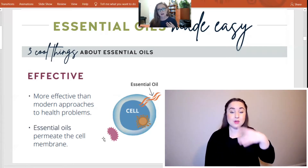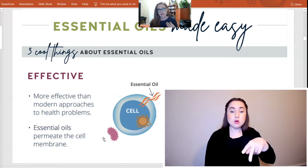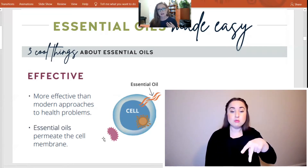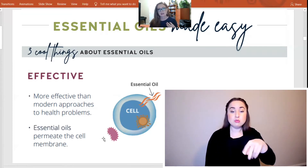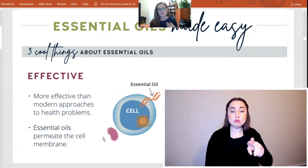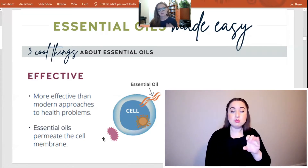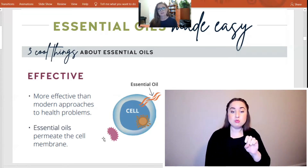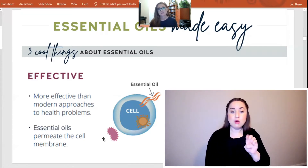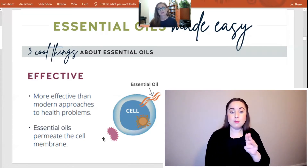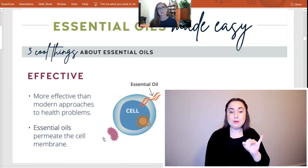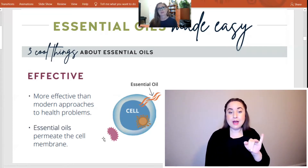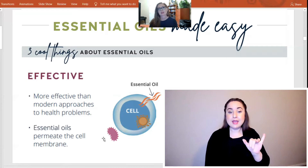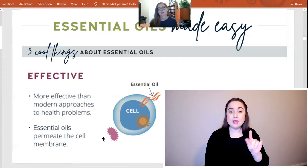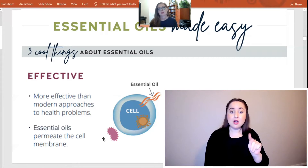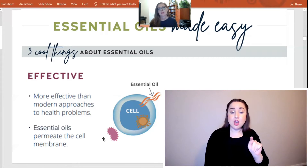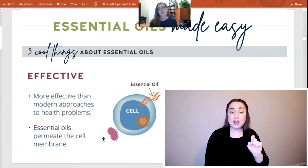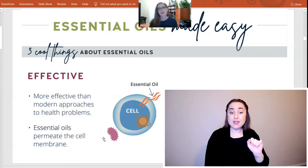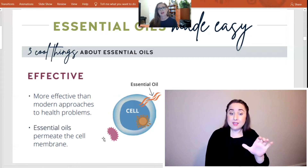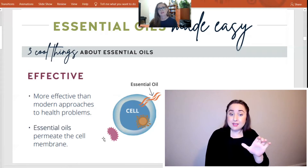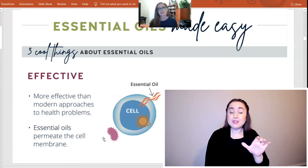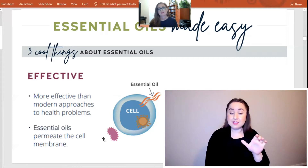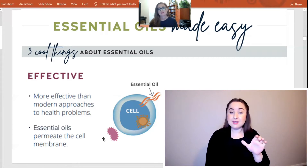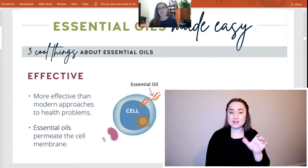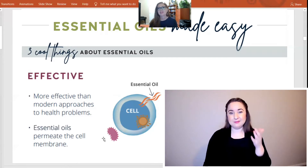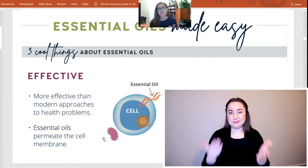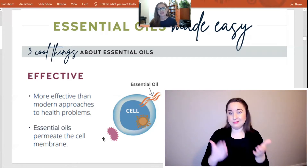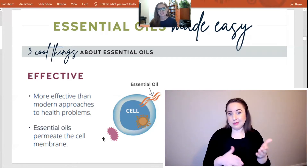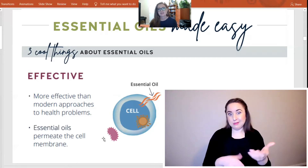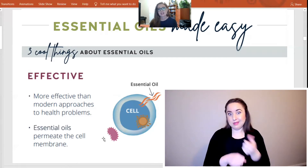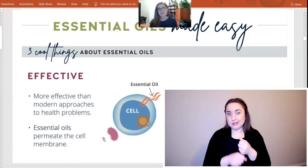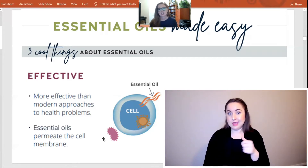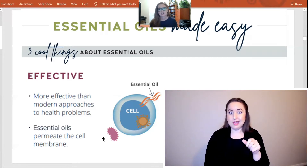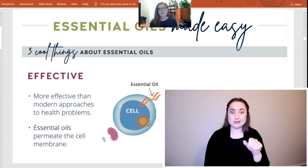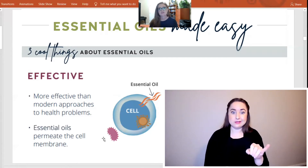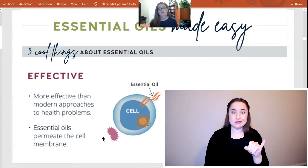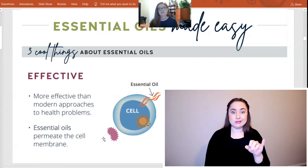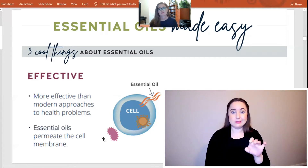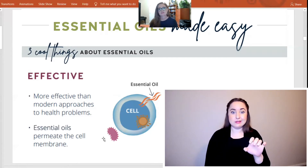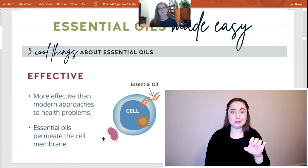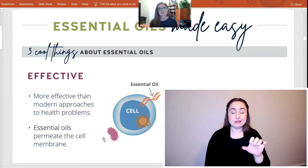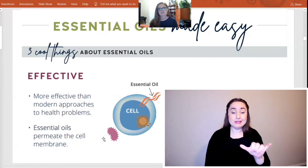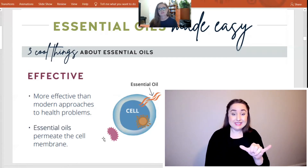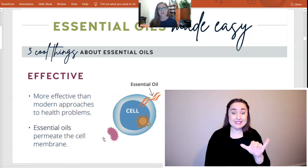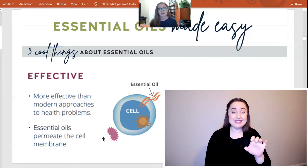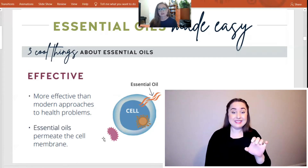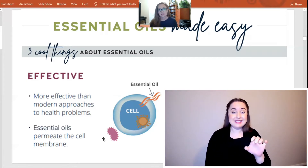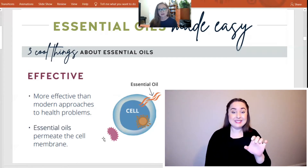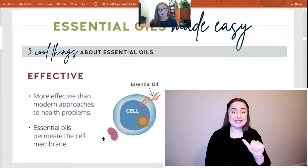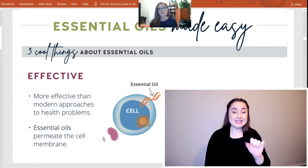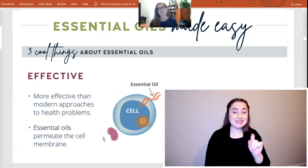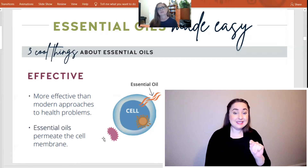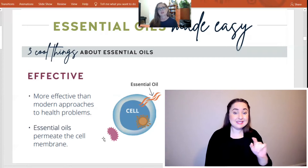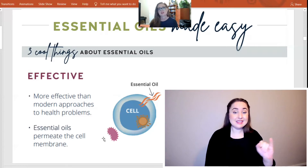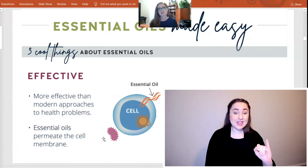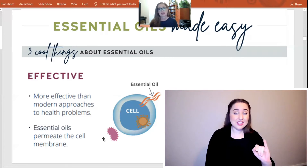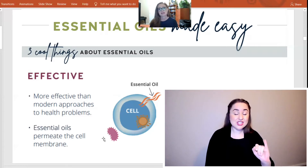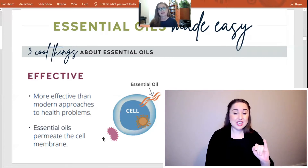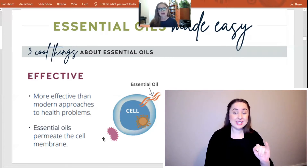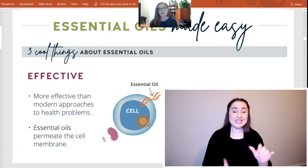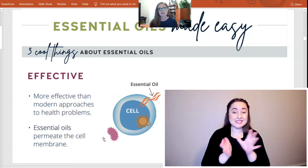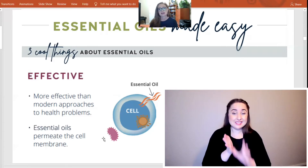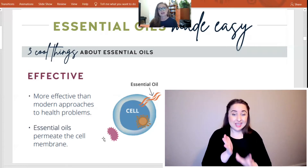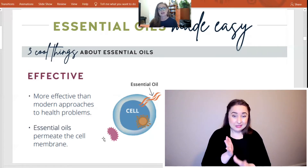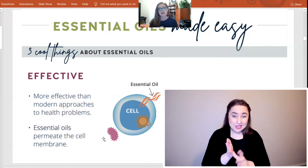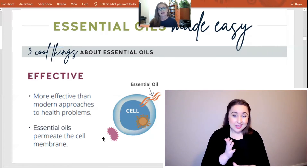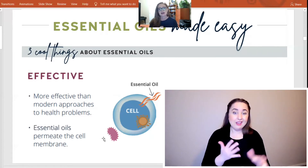probiotic. You may get a yeast infection, diarrhea, things like